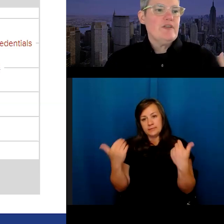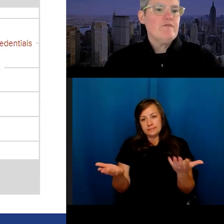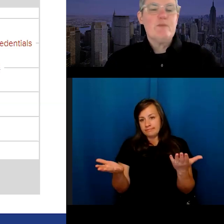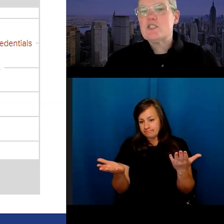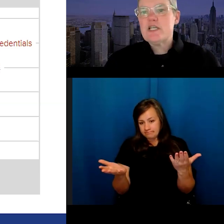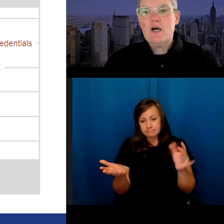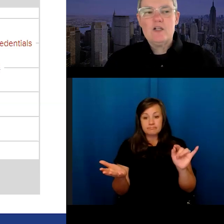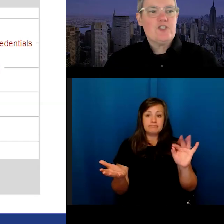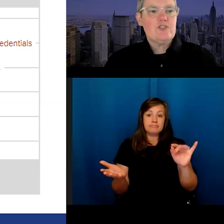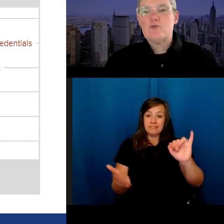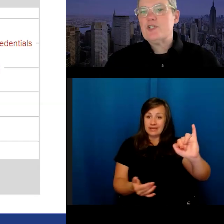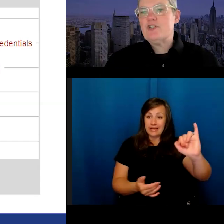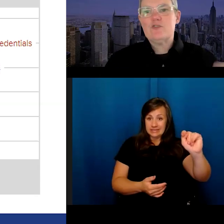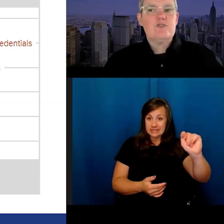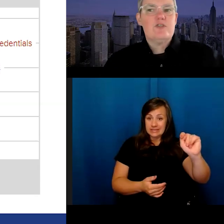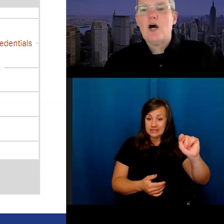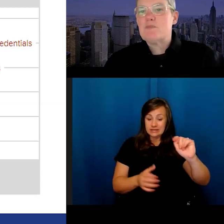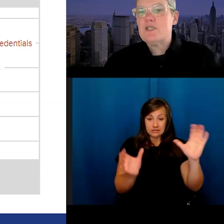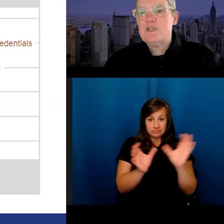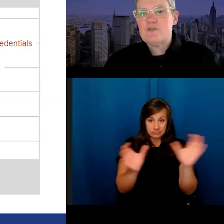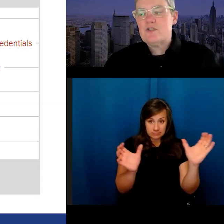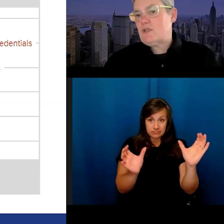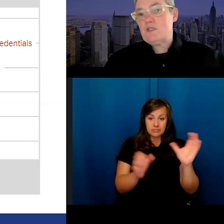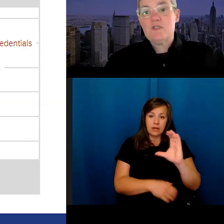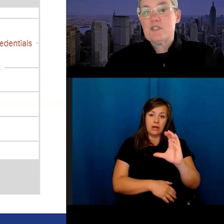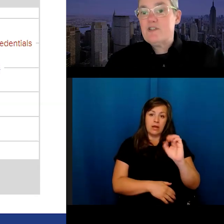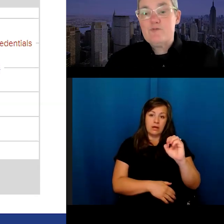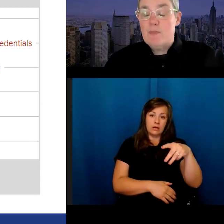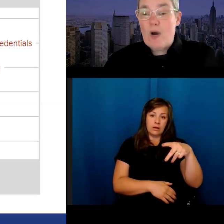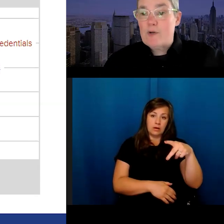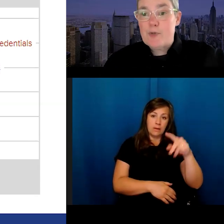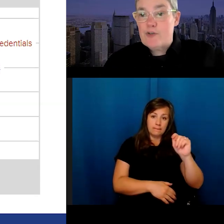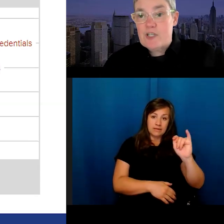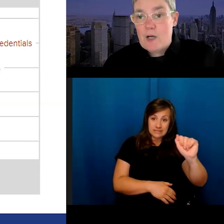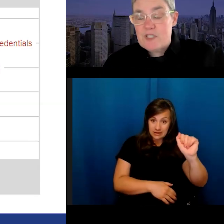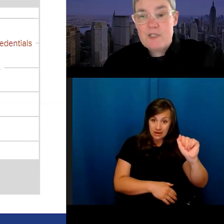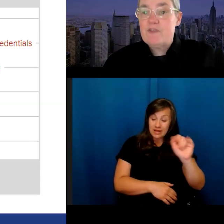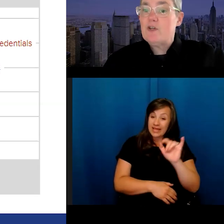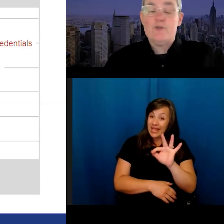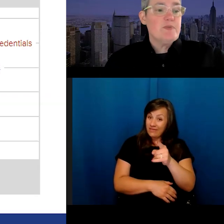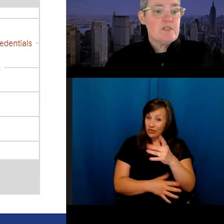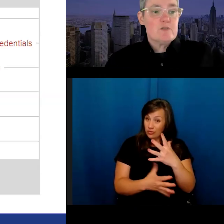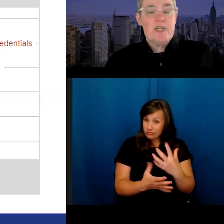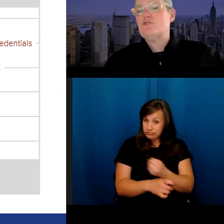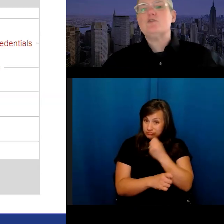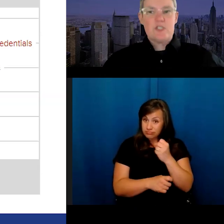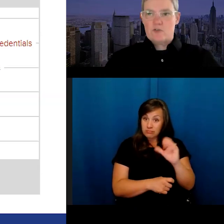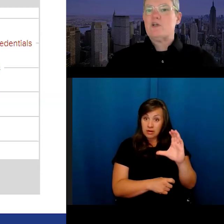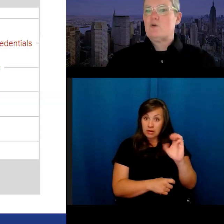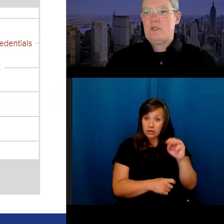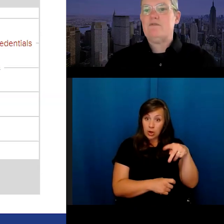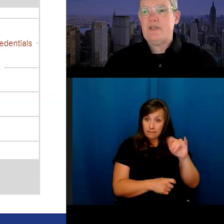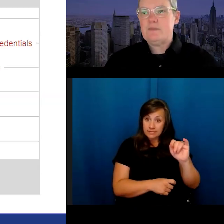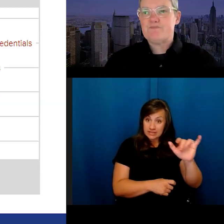earning in the information technologies credentials, their CompTIA certificates, let's say you wound up earning a CompTIA, even though you're a business major, you